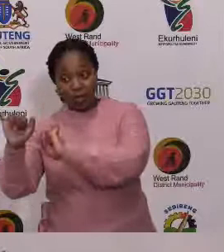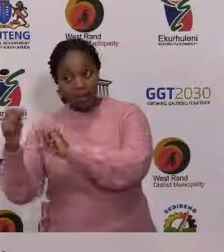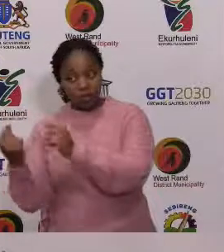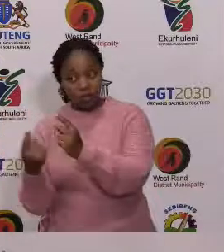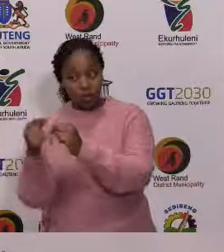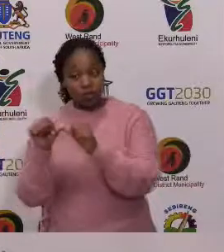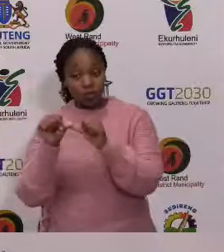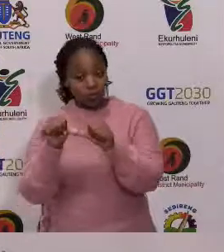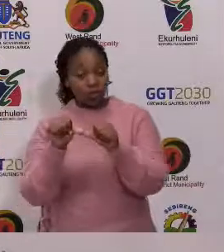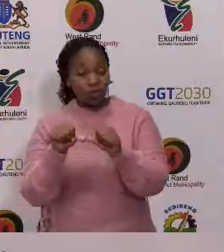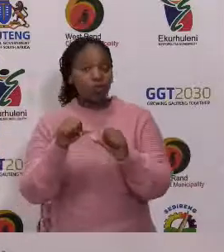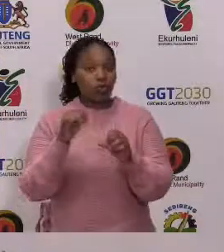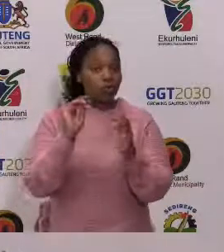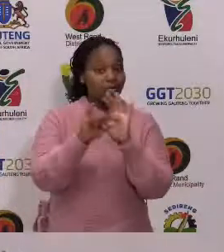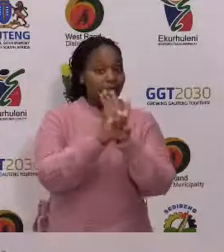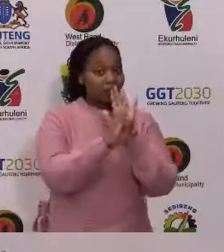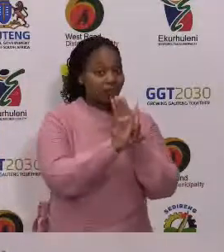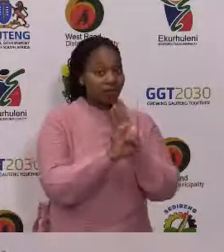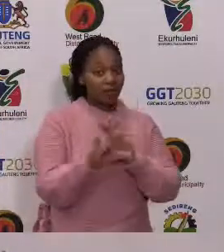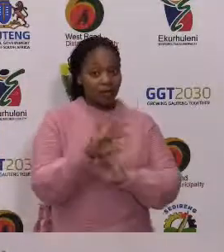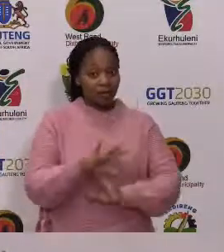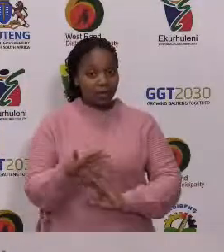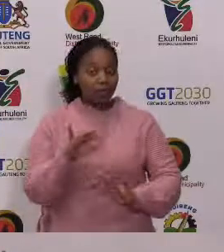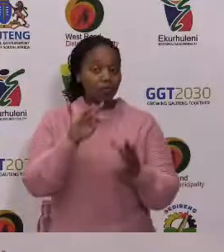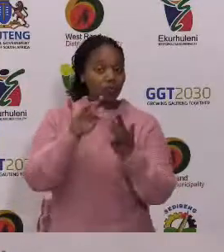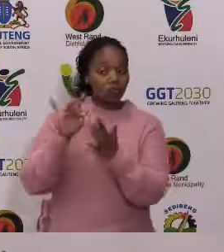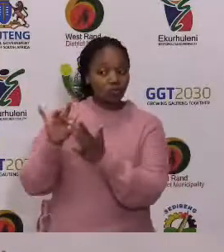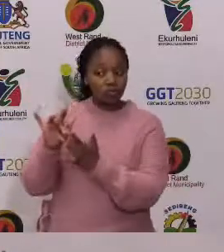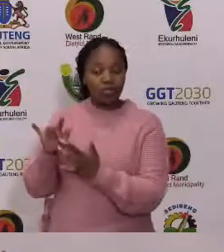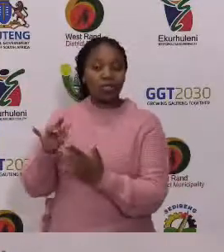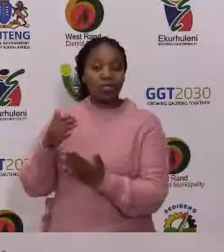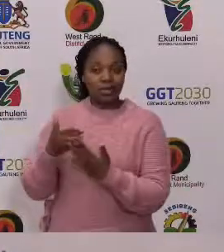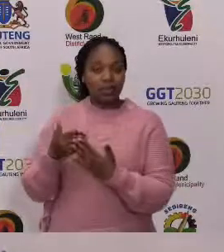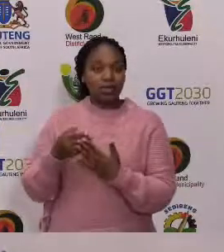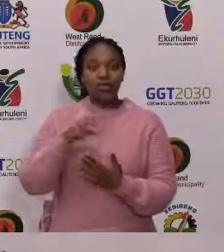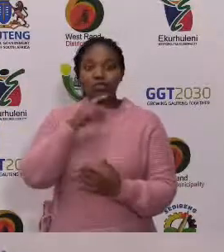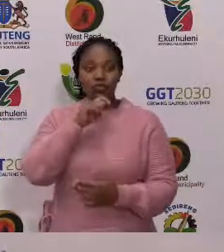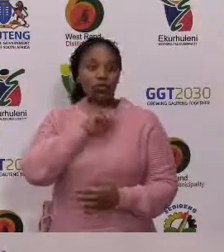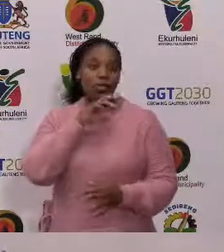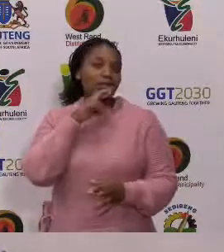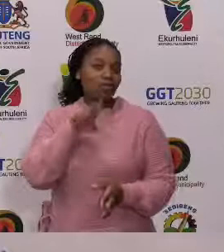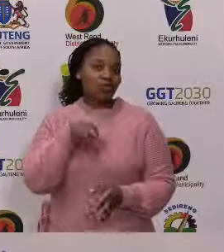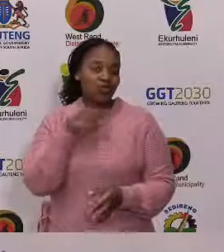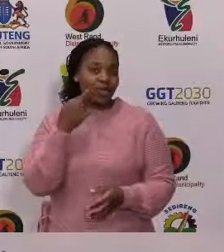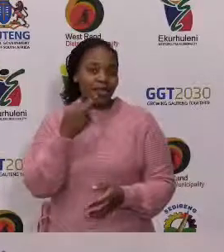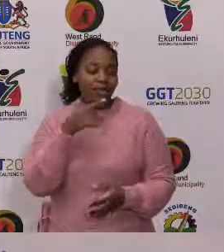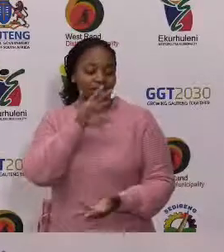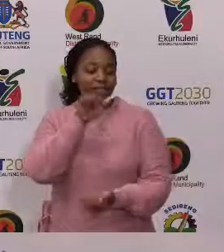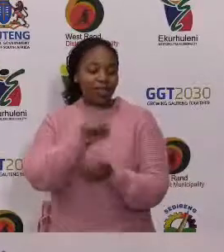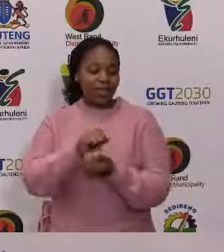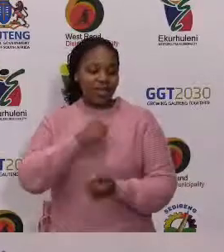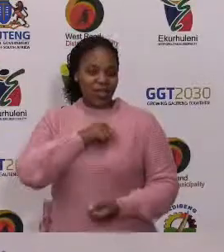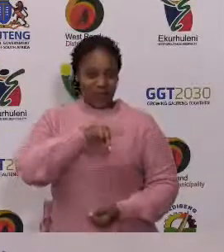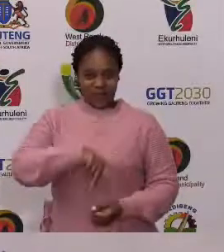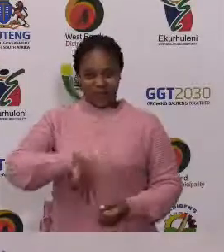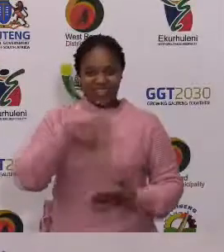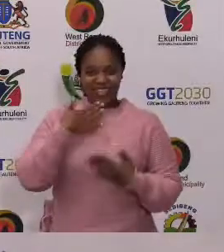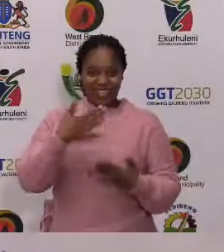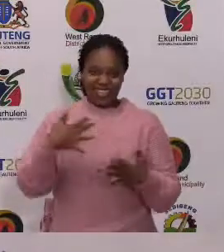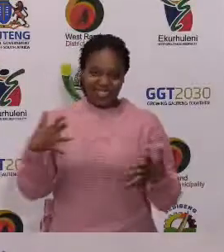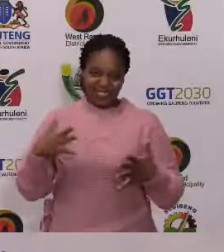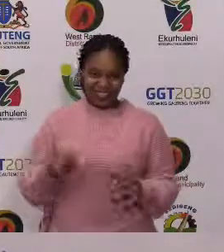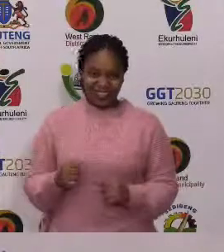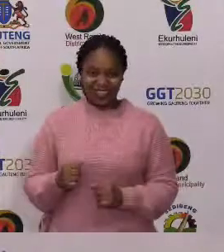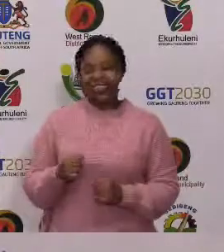contacts, isolating cases, and so on. So that's really the summary, Premier, and thank you very much. I think we're